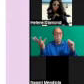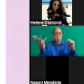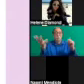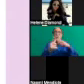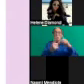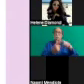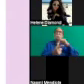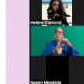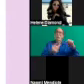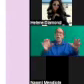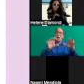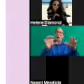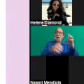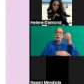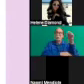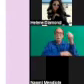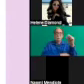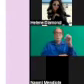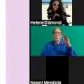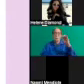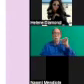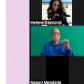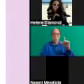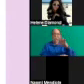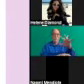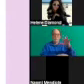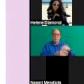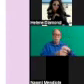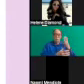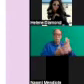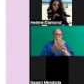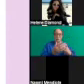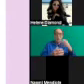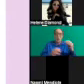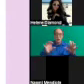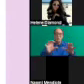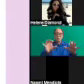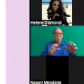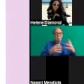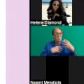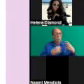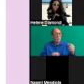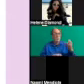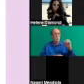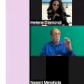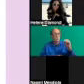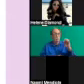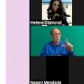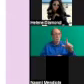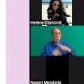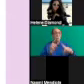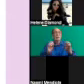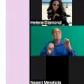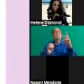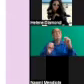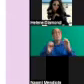Social inclusion and social activism, and again, that's a very healthy model. Now, perhaps even healthier and something